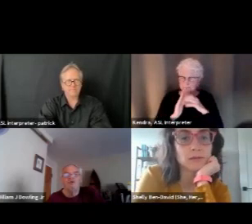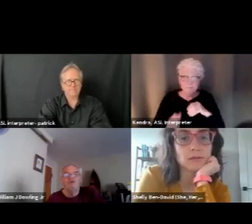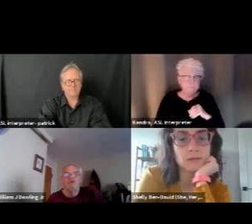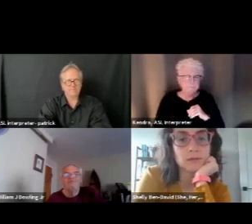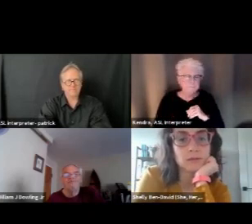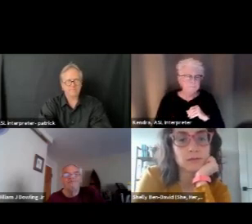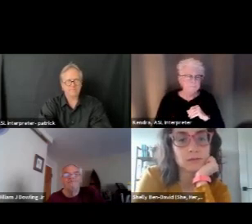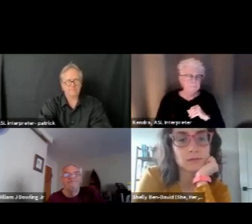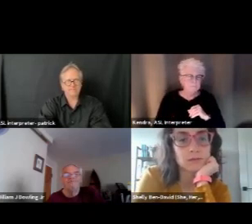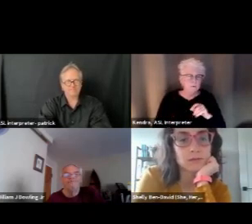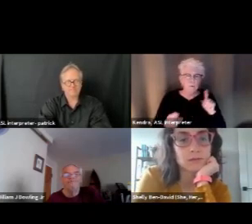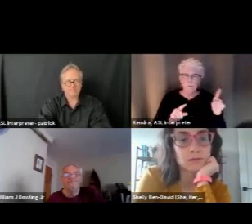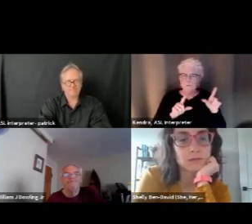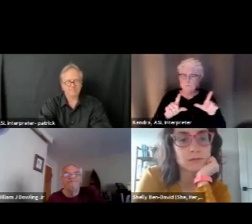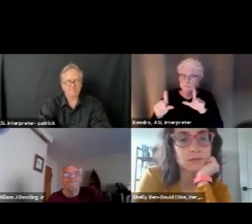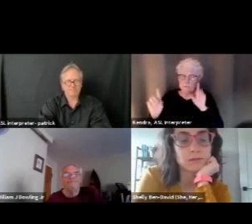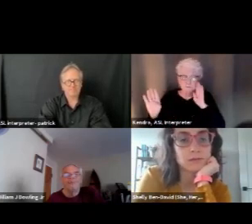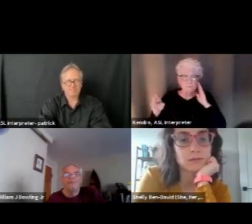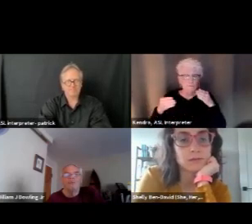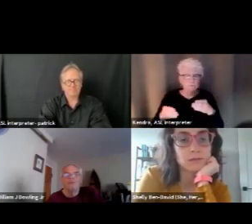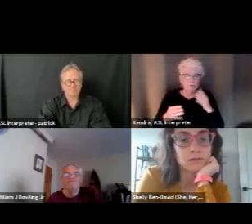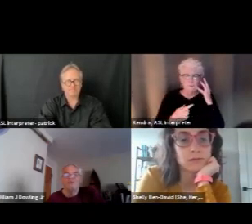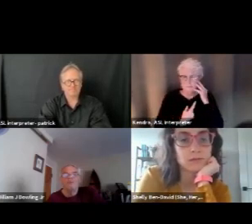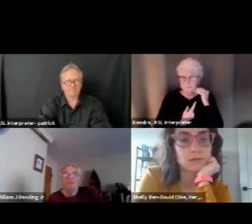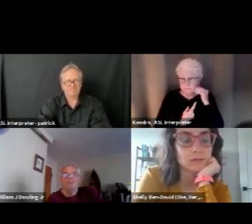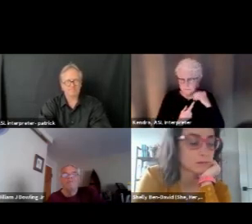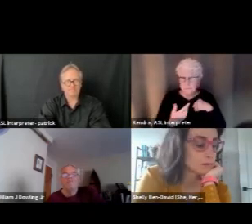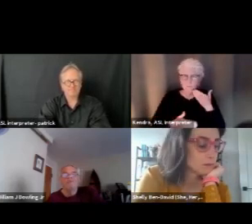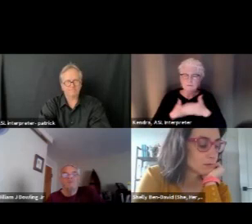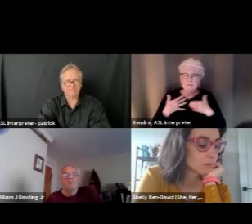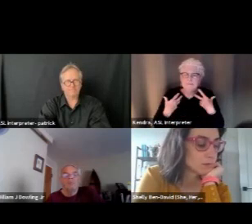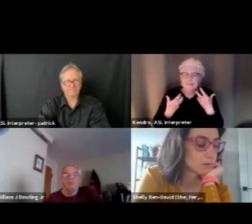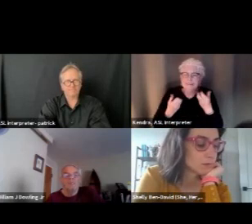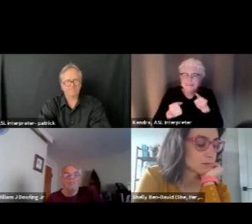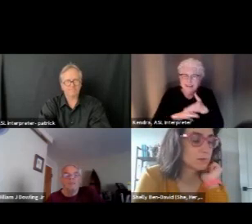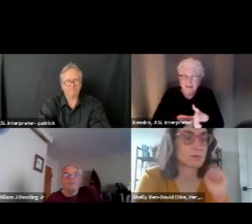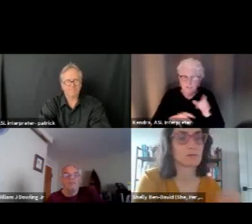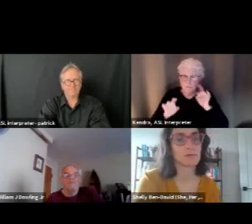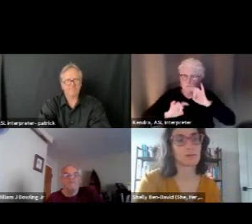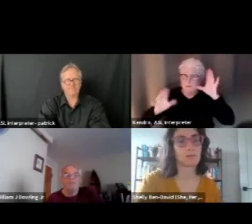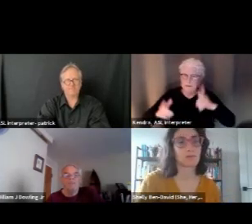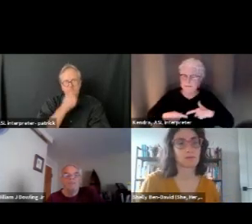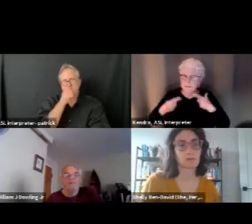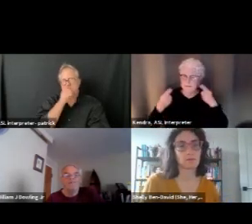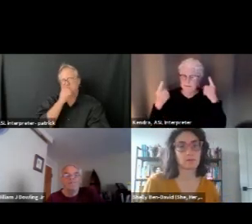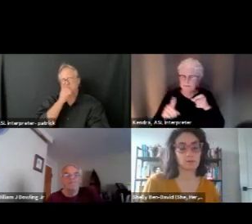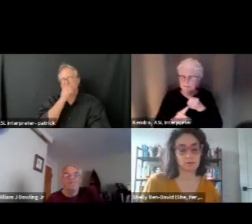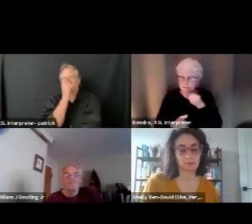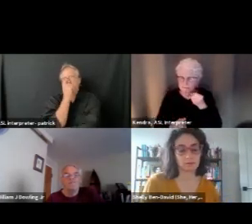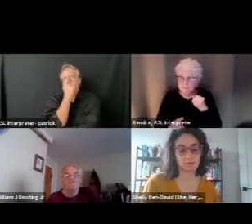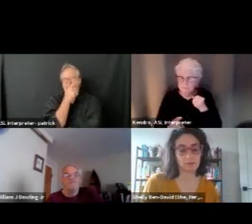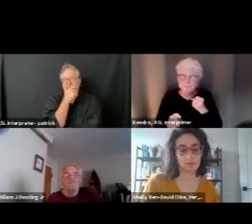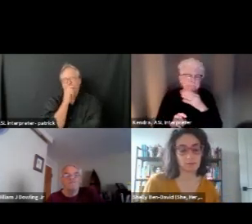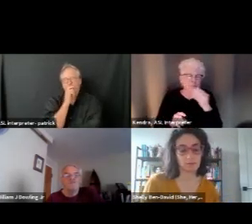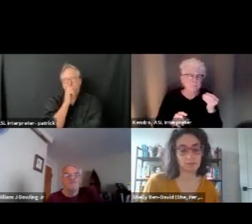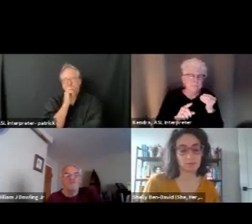to focus on the experiences and healing processes that result from experiencing traumatic life events that challenge core beliefs. Those who